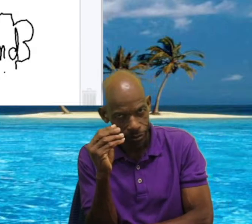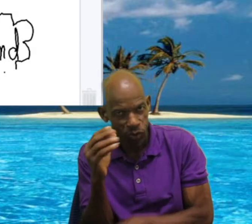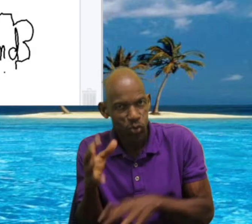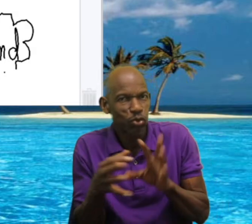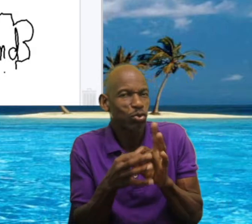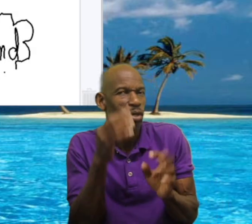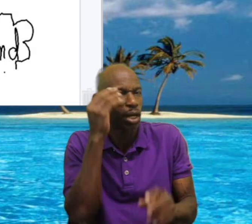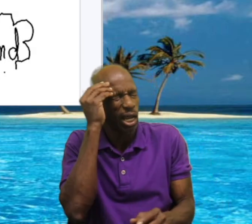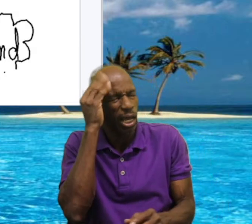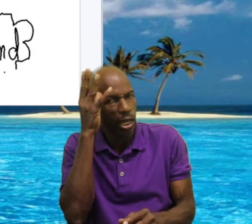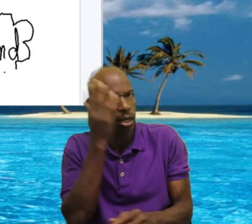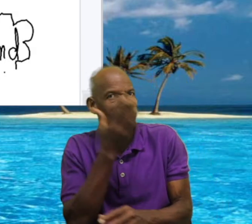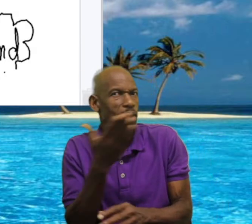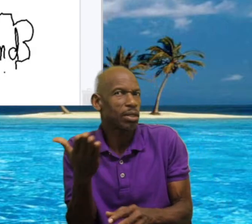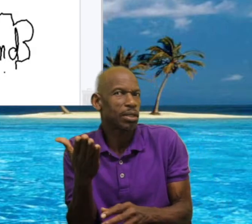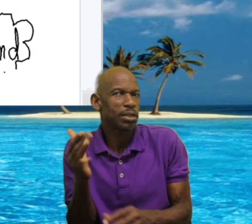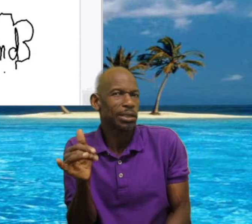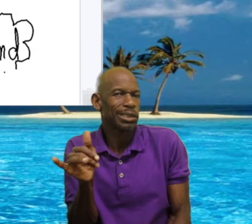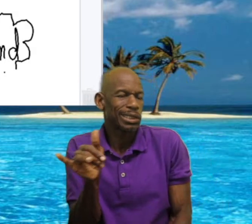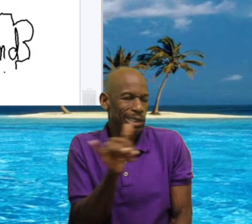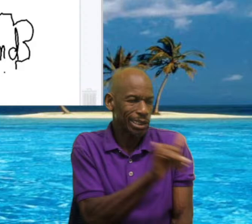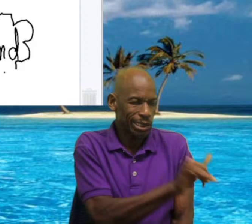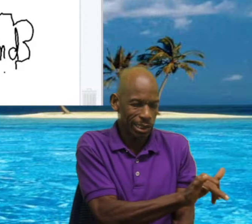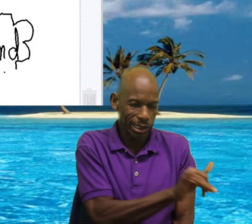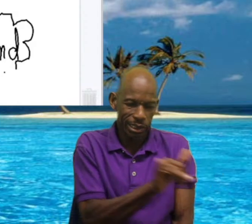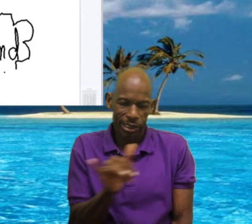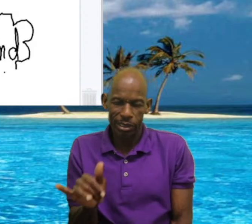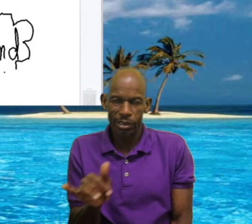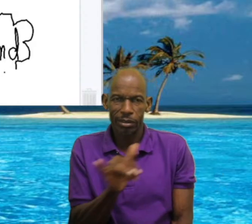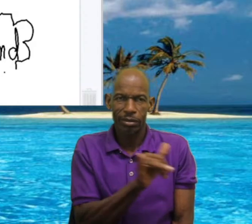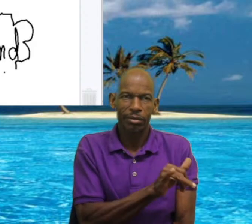join ideas that are the same.